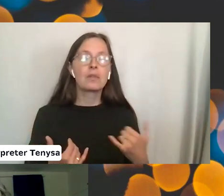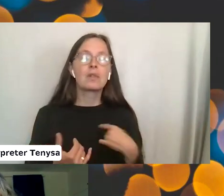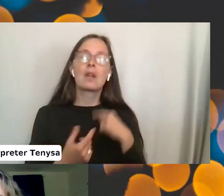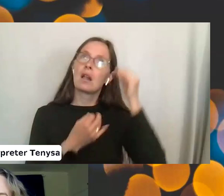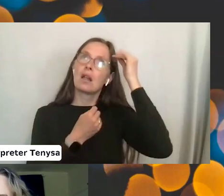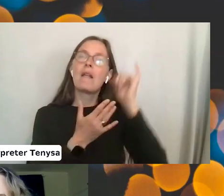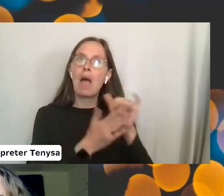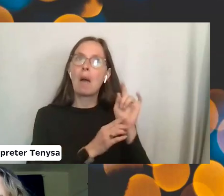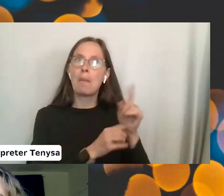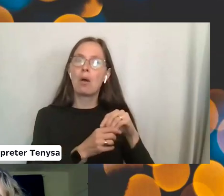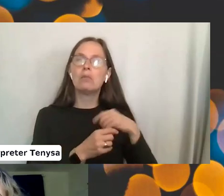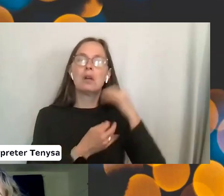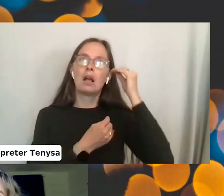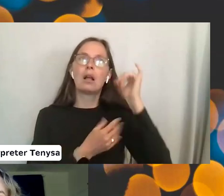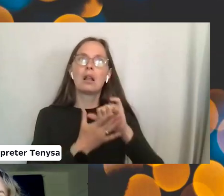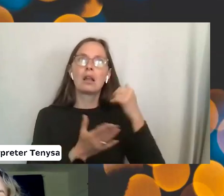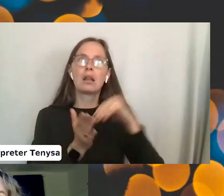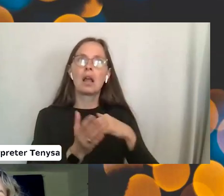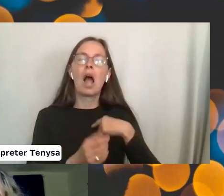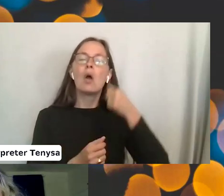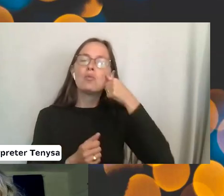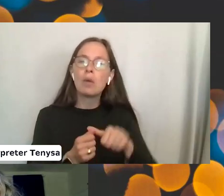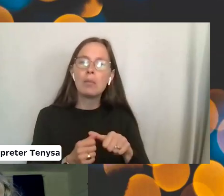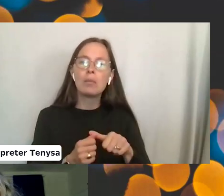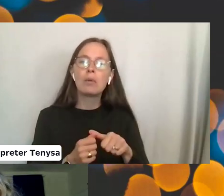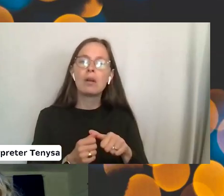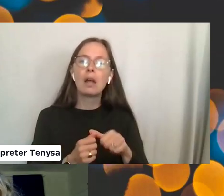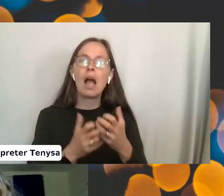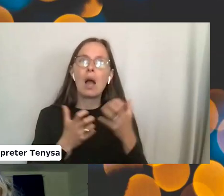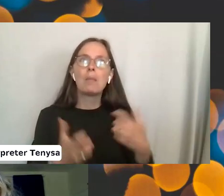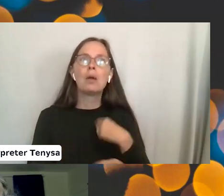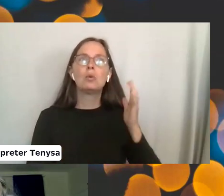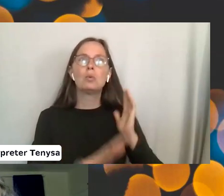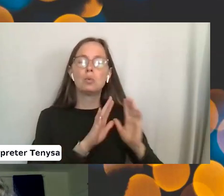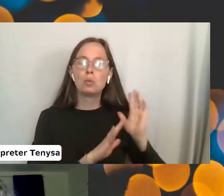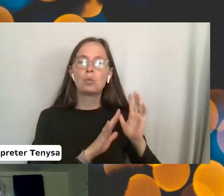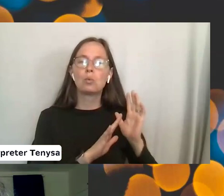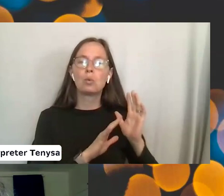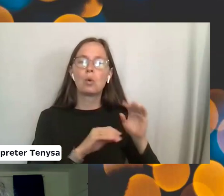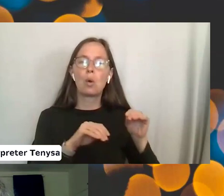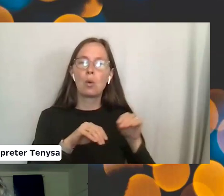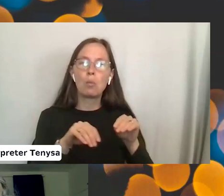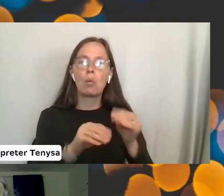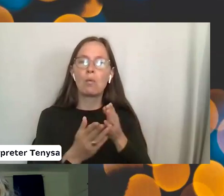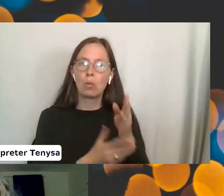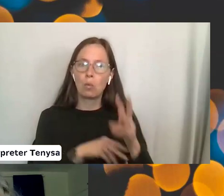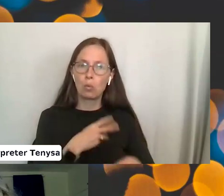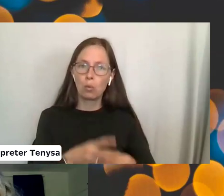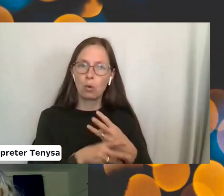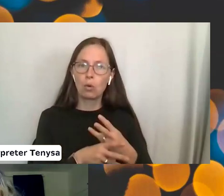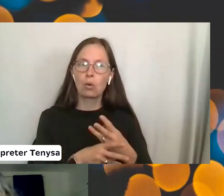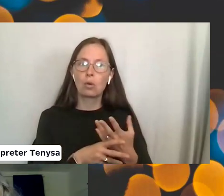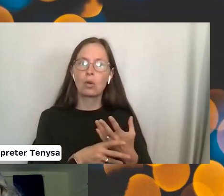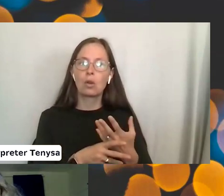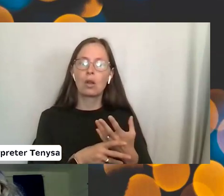moment in my head, I am reminded of how much I used to move through the world in